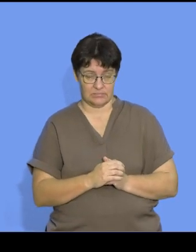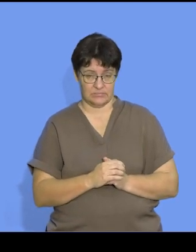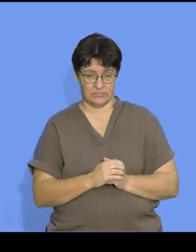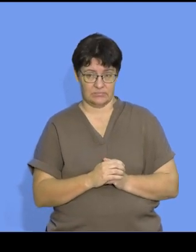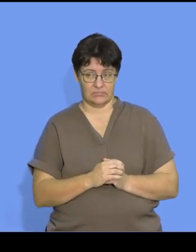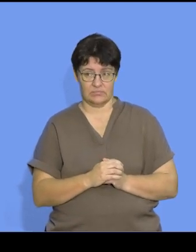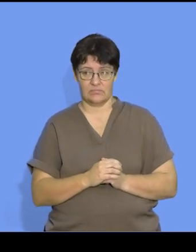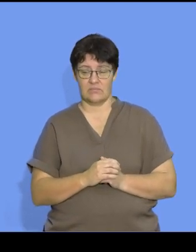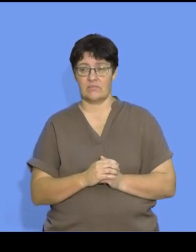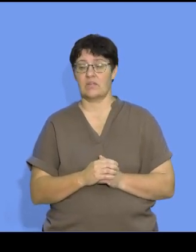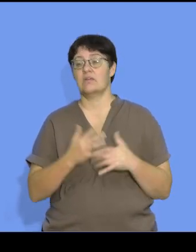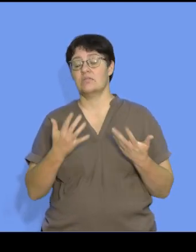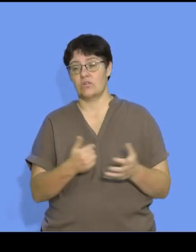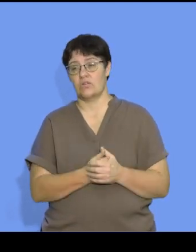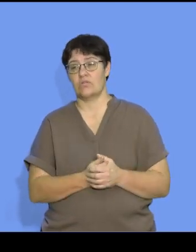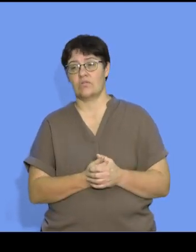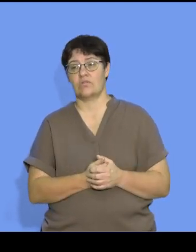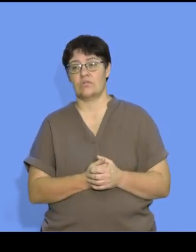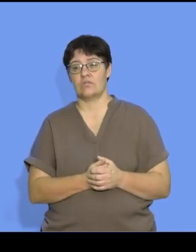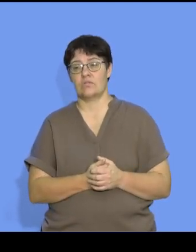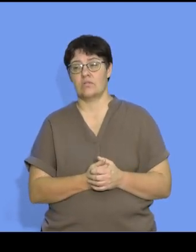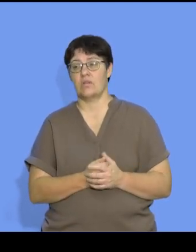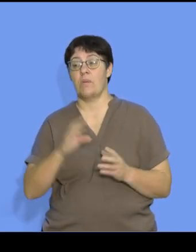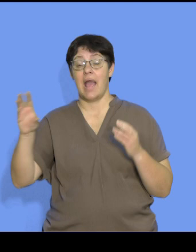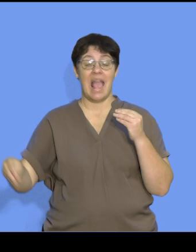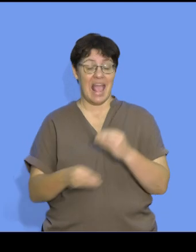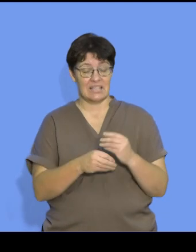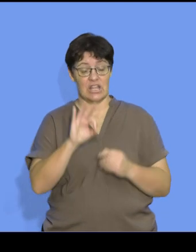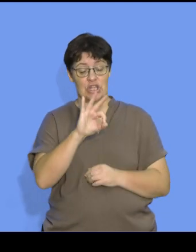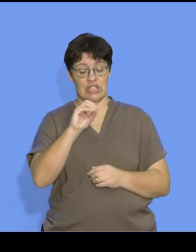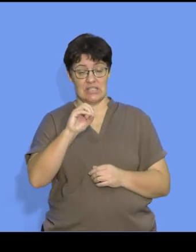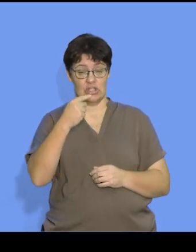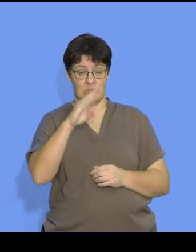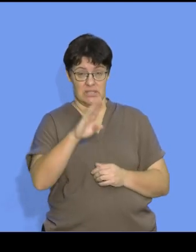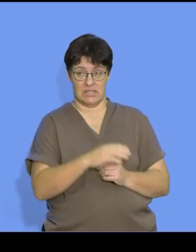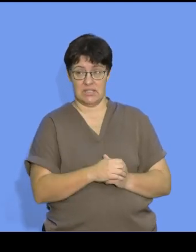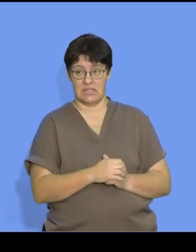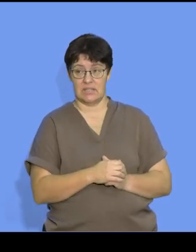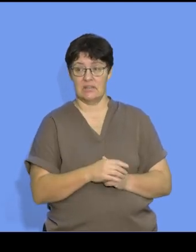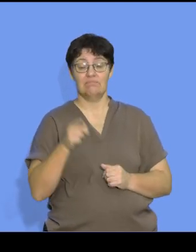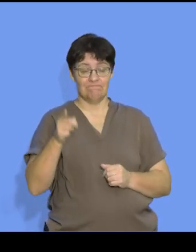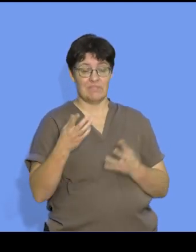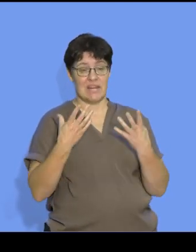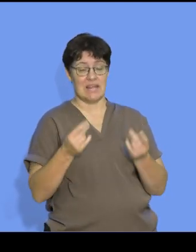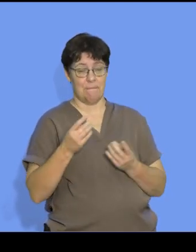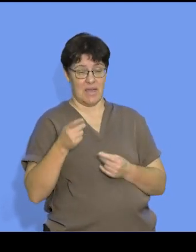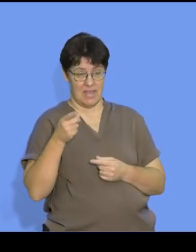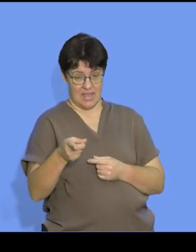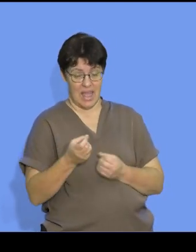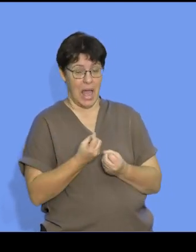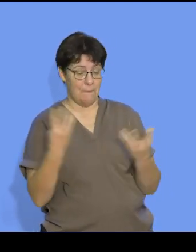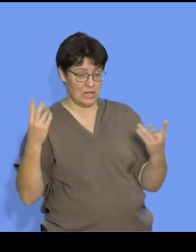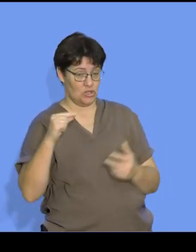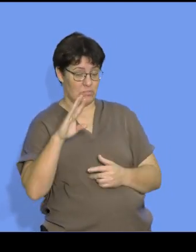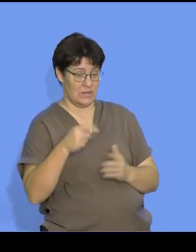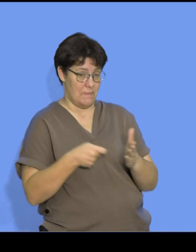data. So I'm going to substitute in 30 gigabytes of data into the number of gigabytes